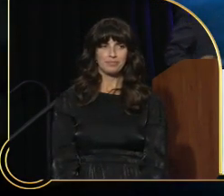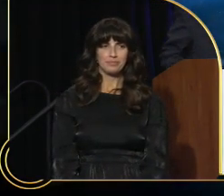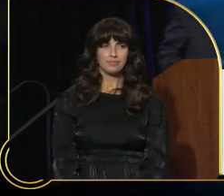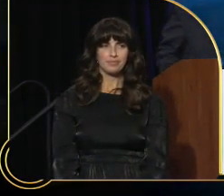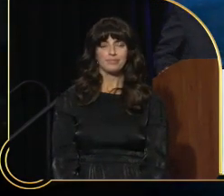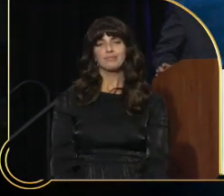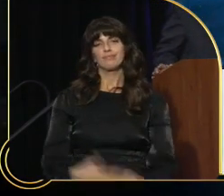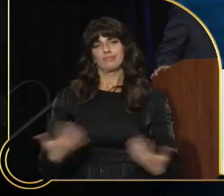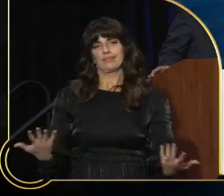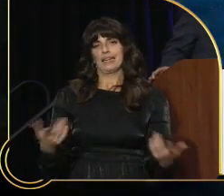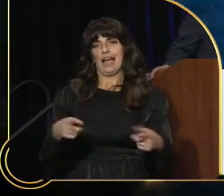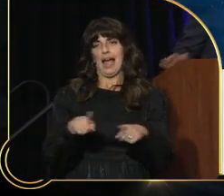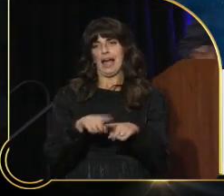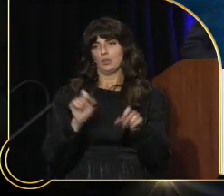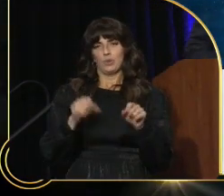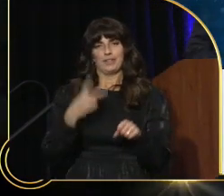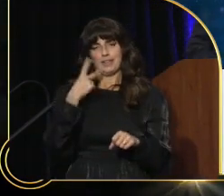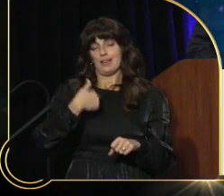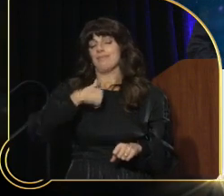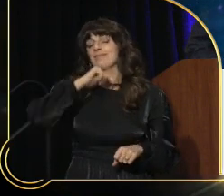Well, as you can see, I'm not Ira Burnham.